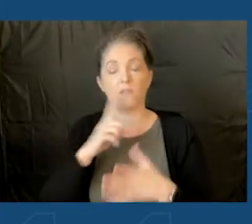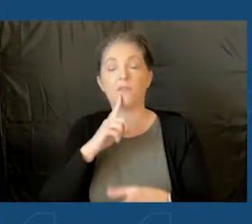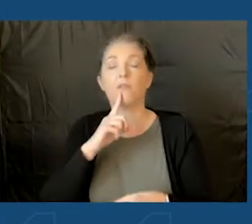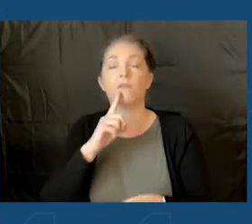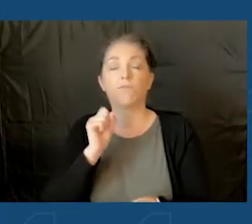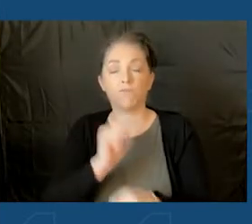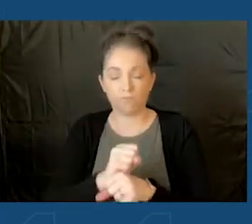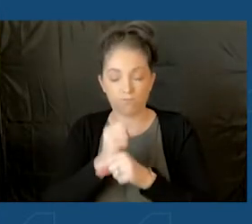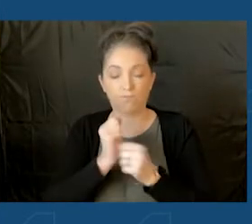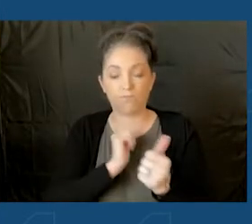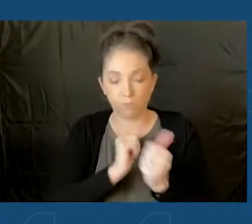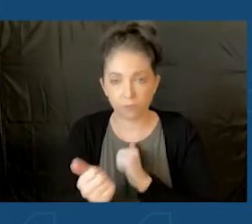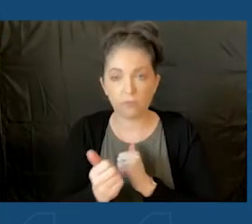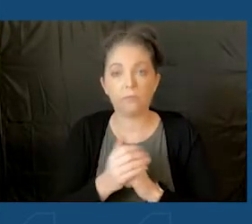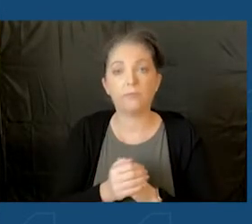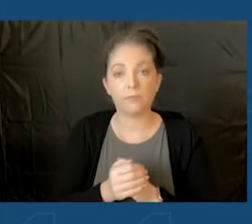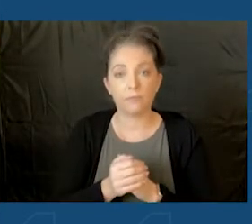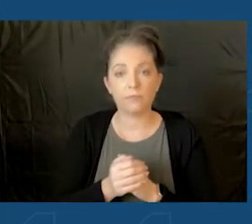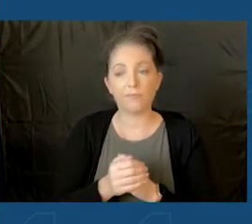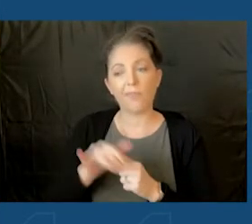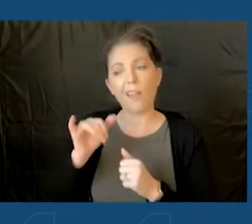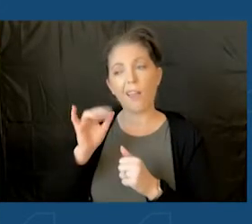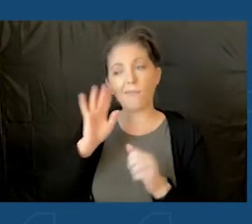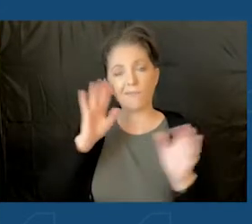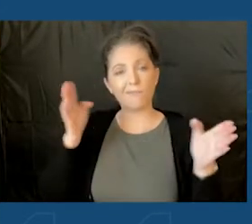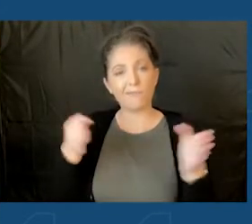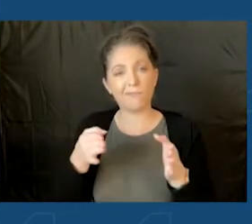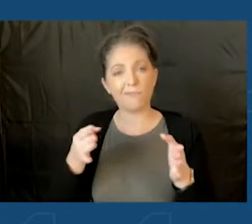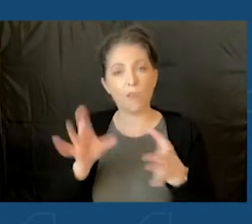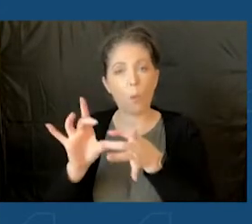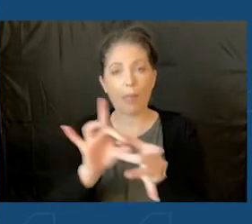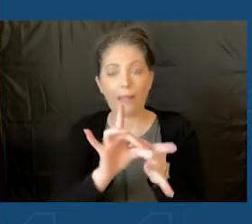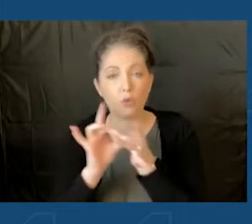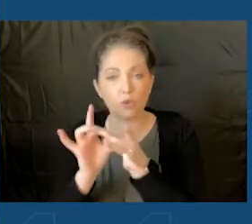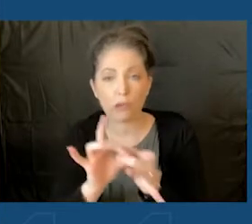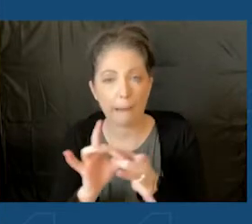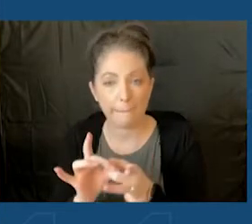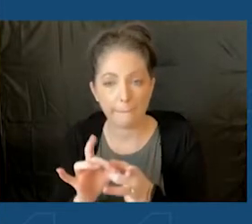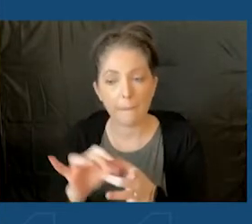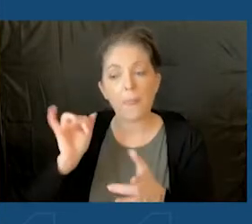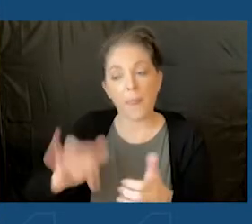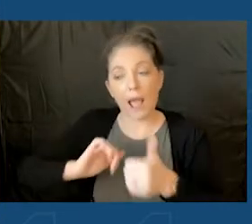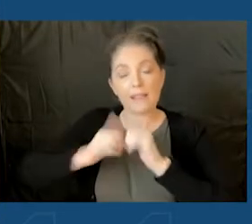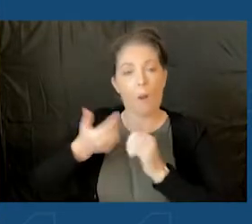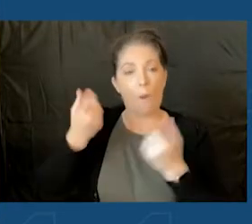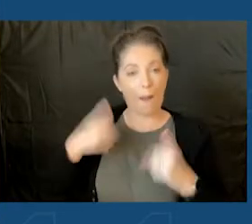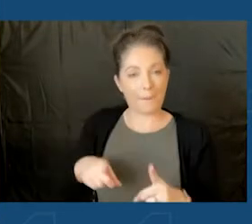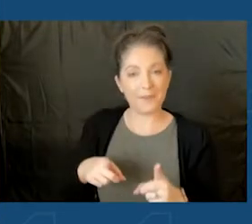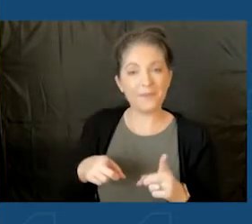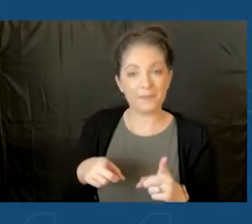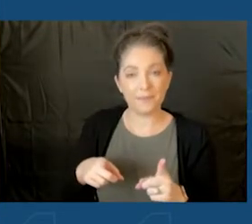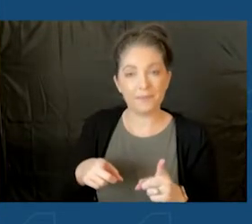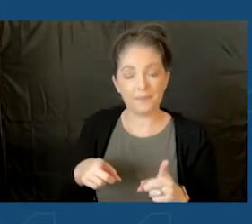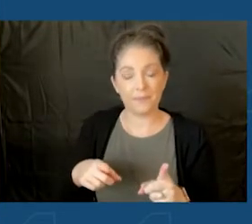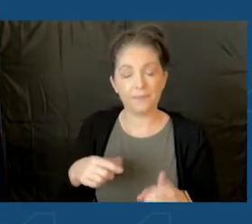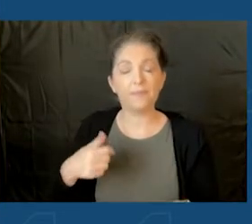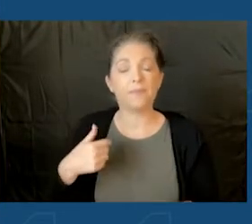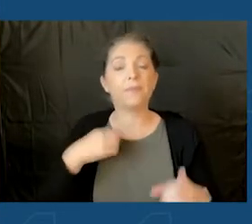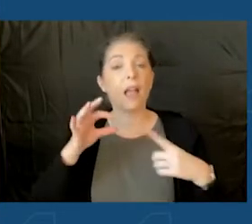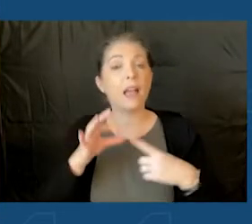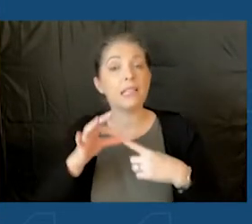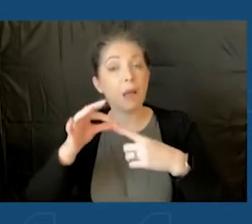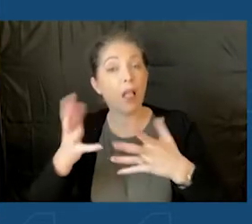about relationships that we have with these individuals that makes things like this happen. But I especially like to thank